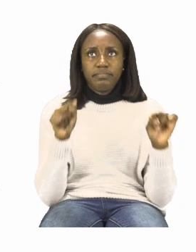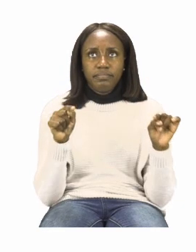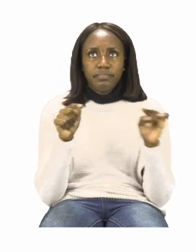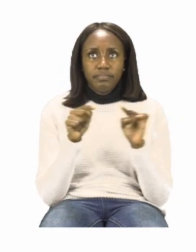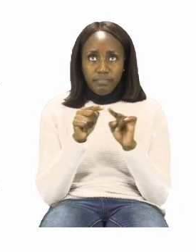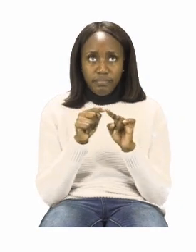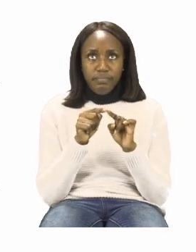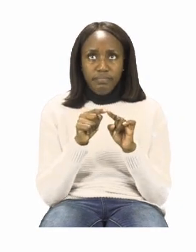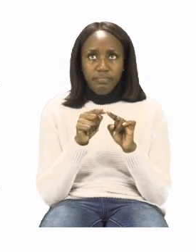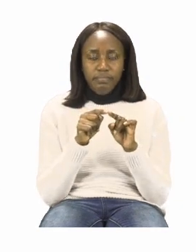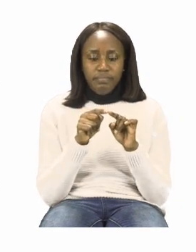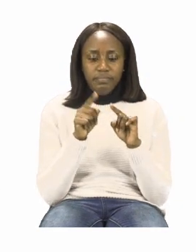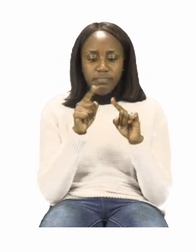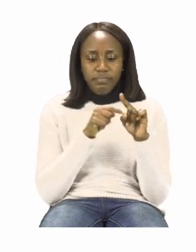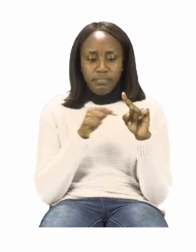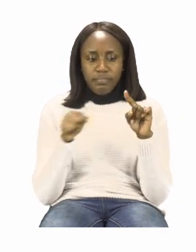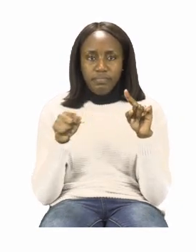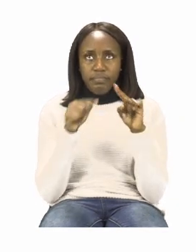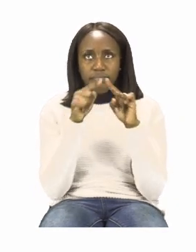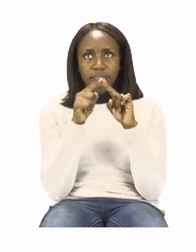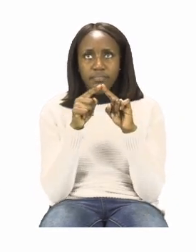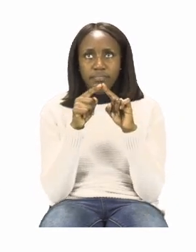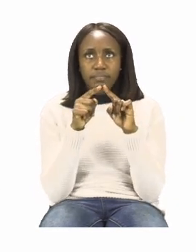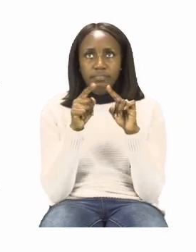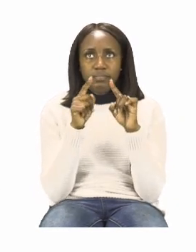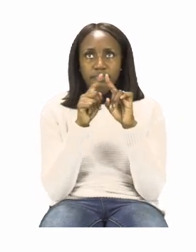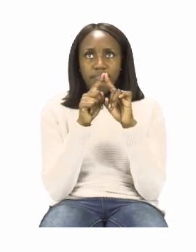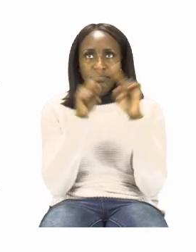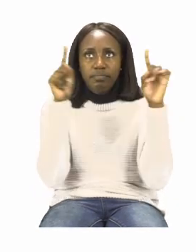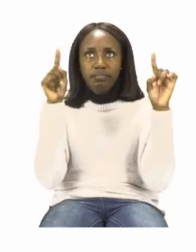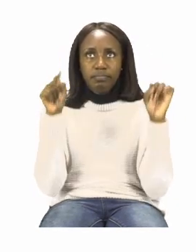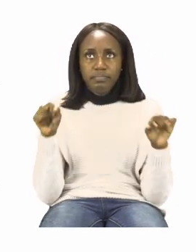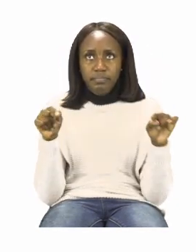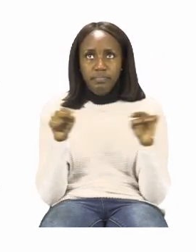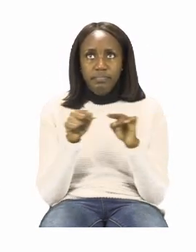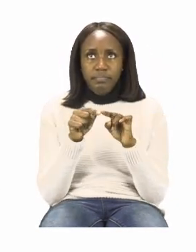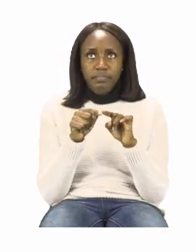Square, triangle. Square,